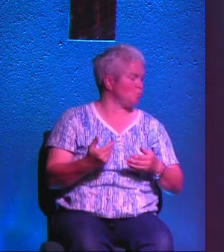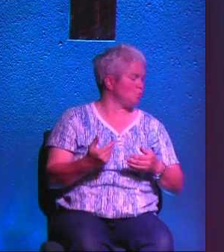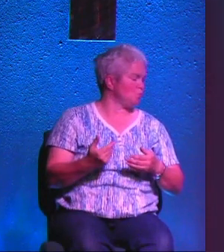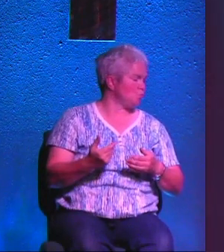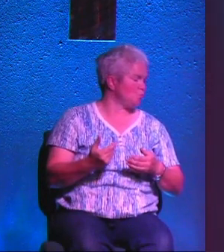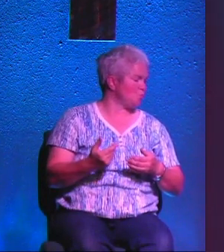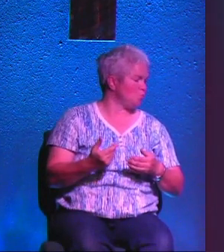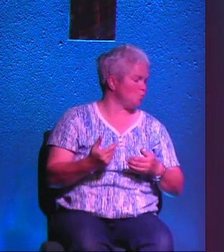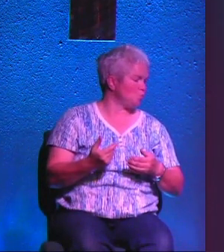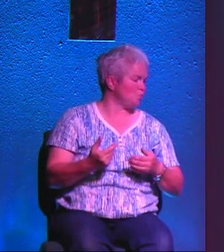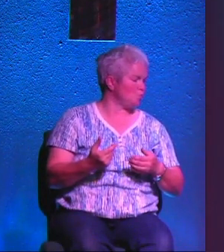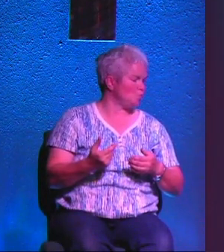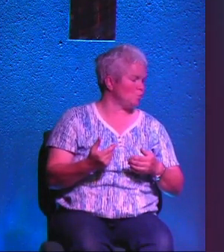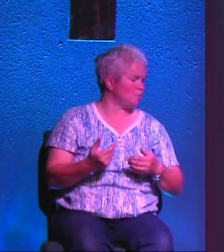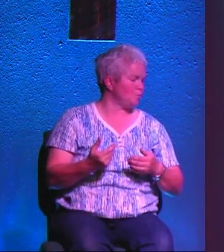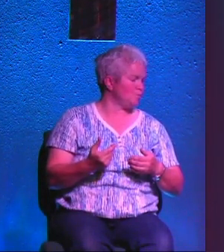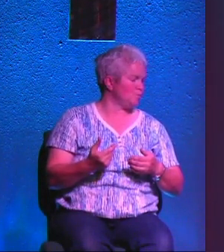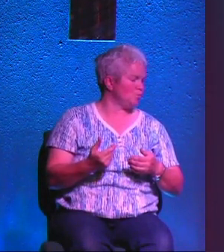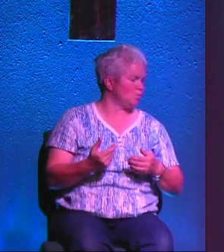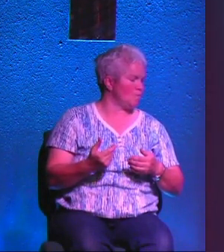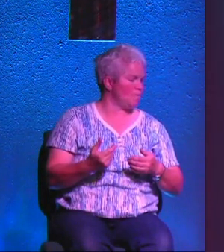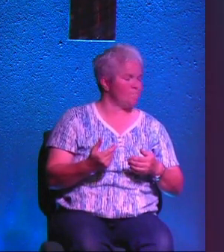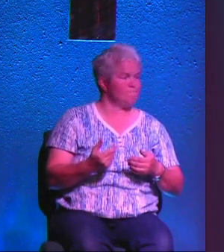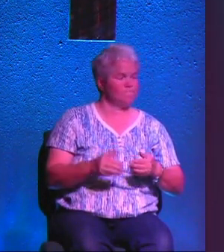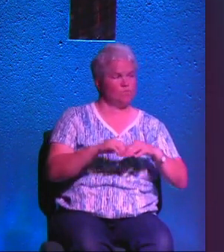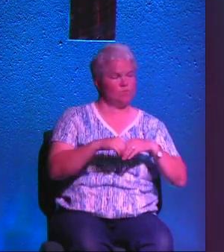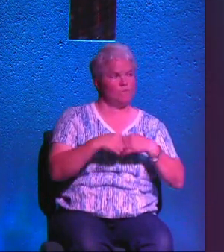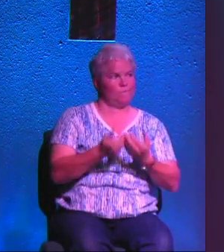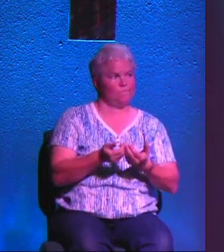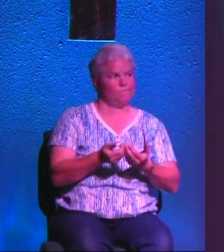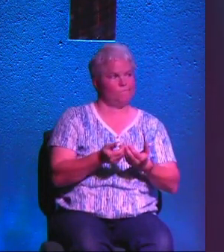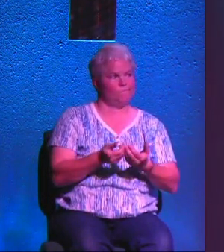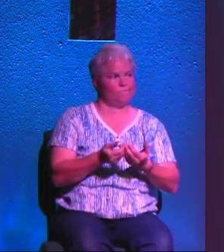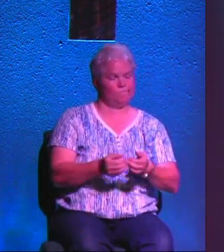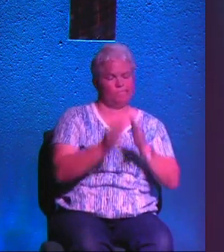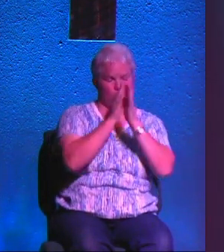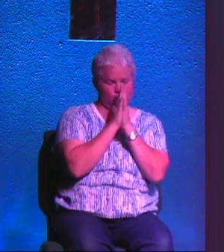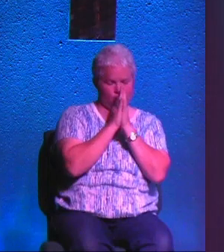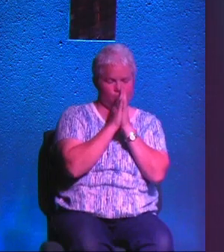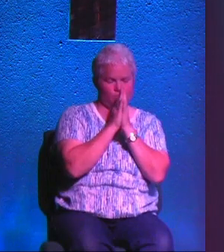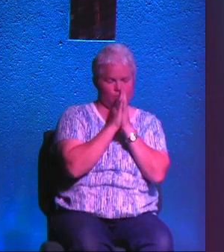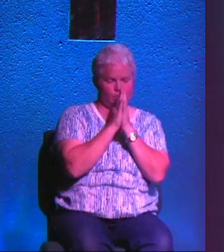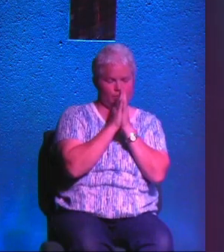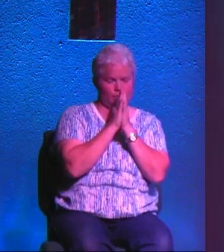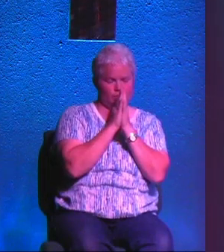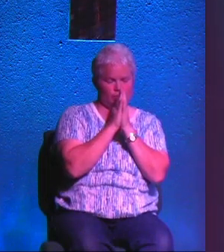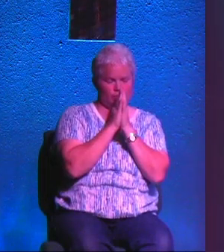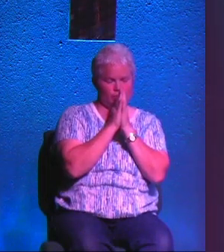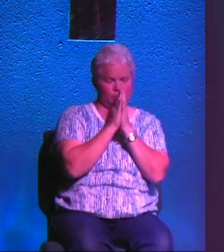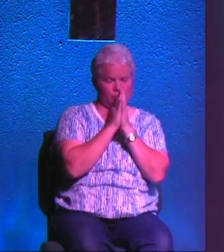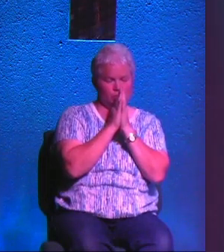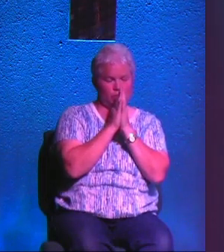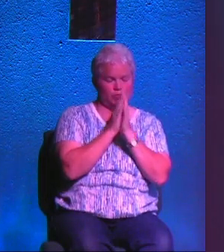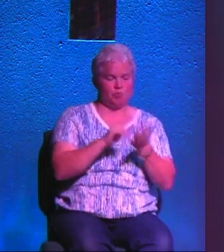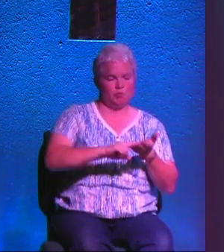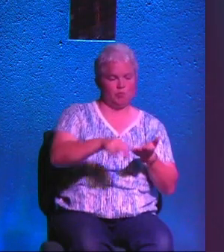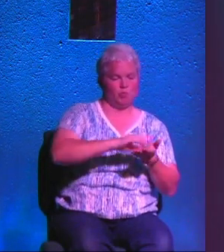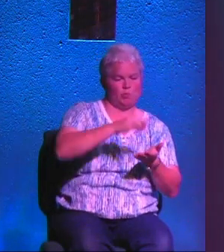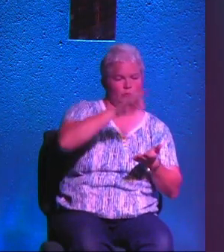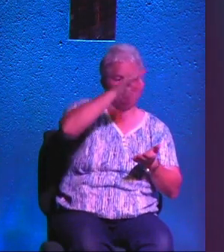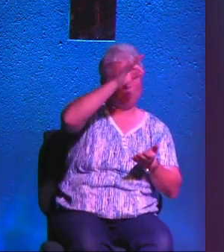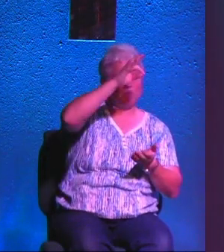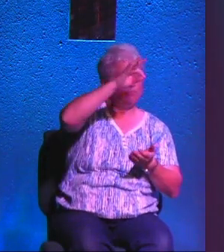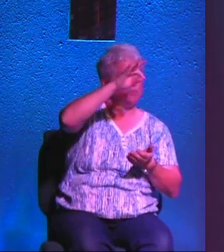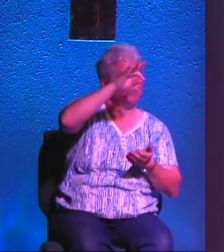needs to be in the obedience of Christ. How do we do that? We do that through prayer. We do that through reliance upon the Holy